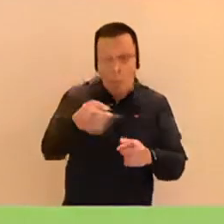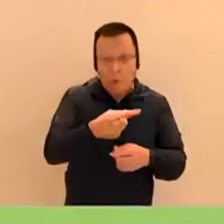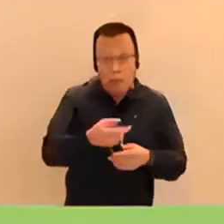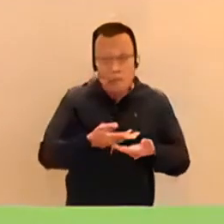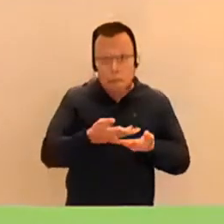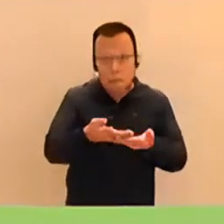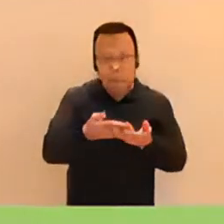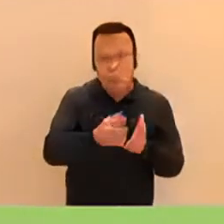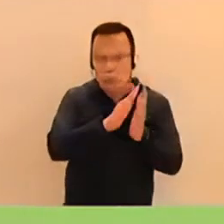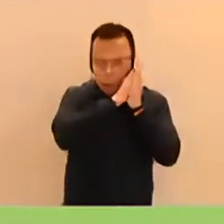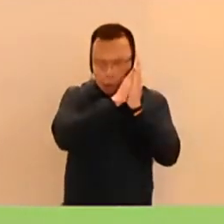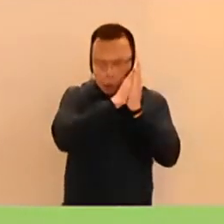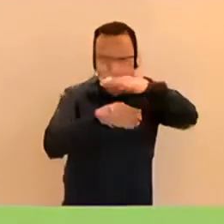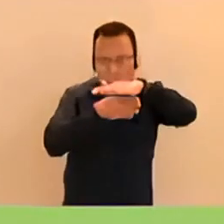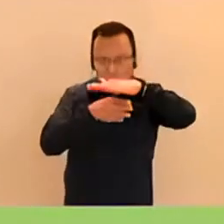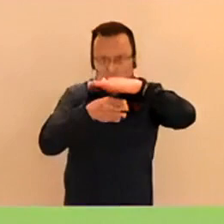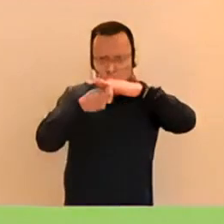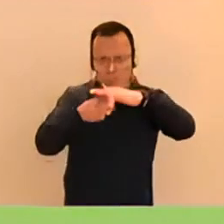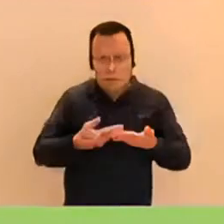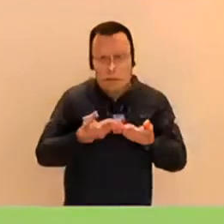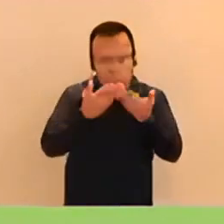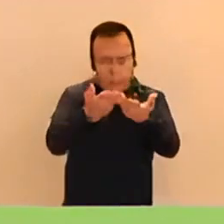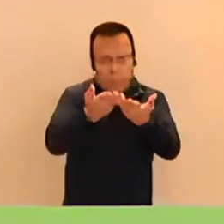about 500,000 to